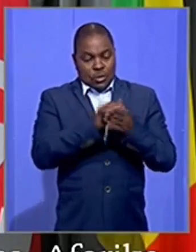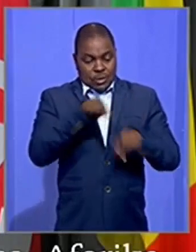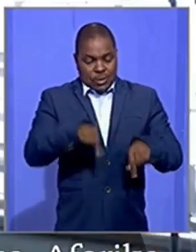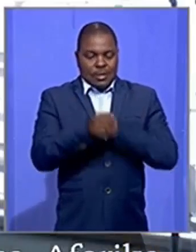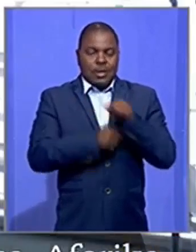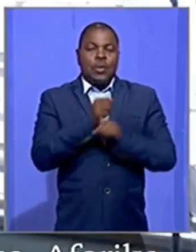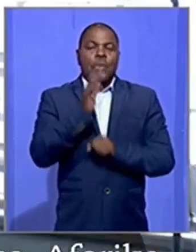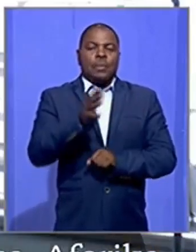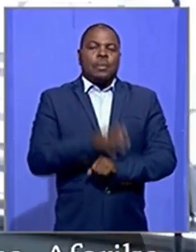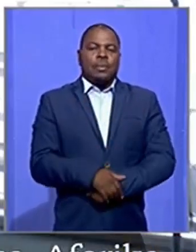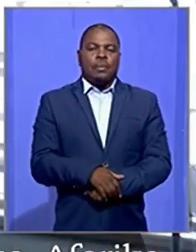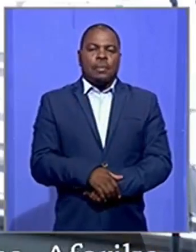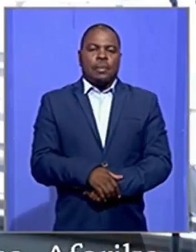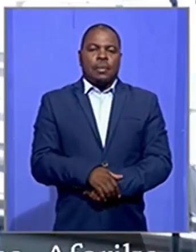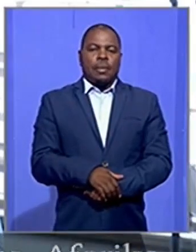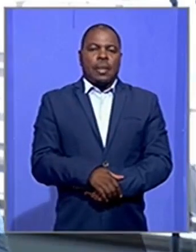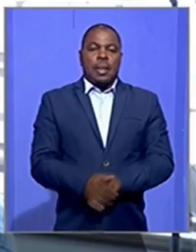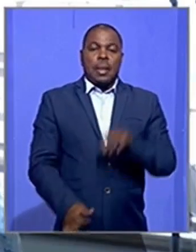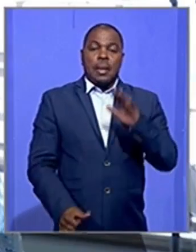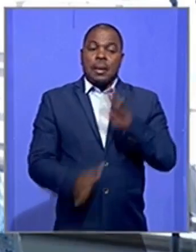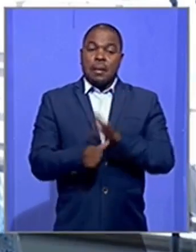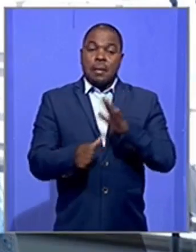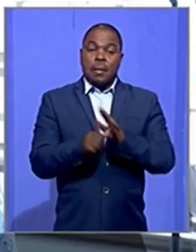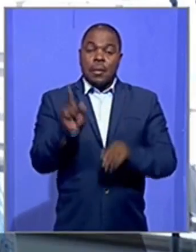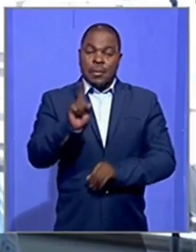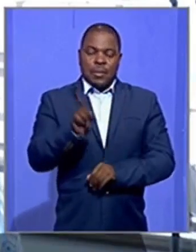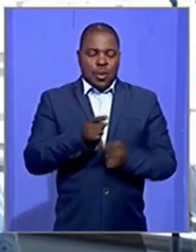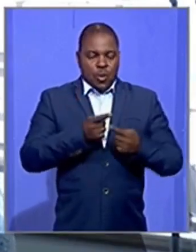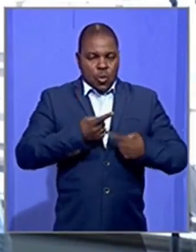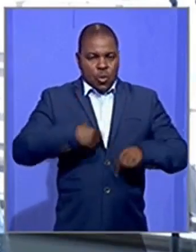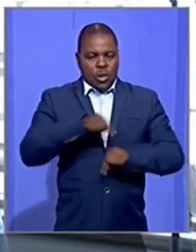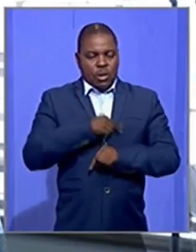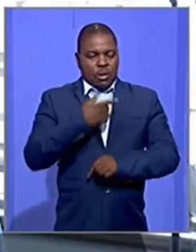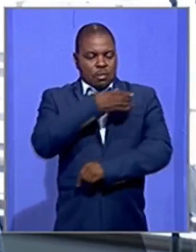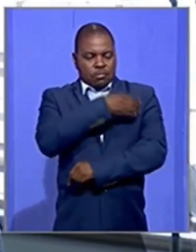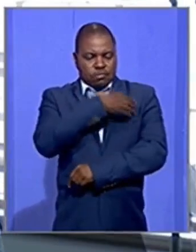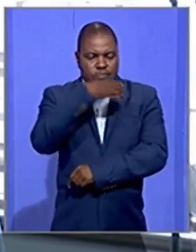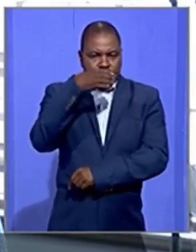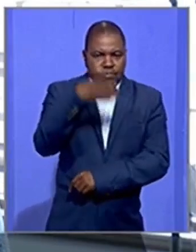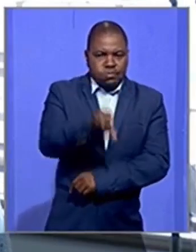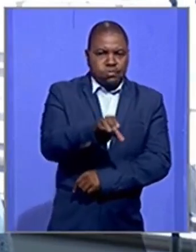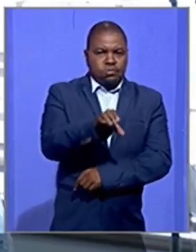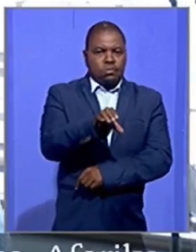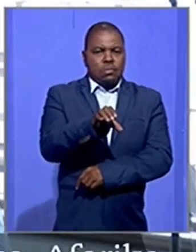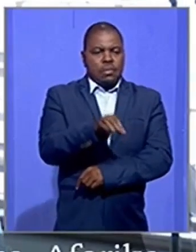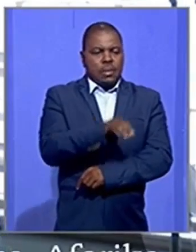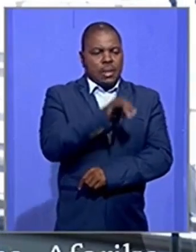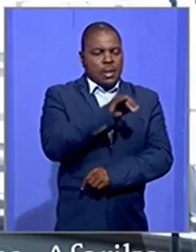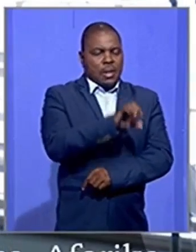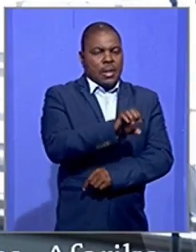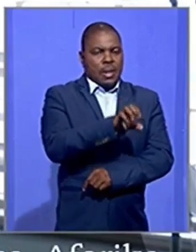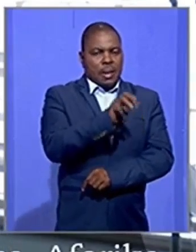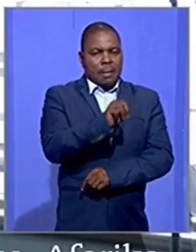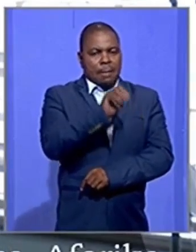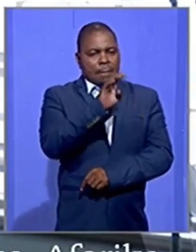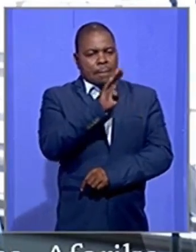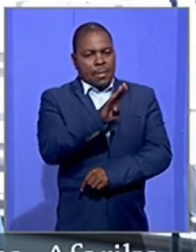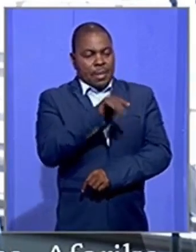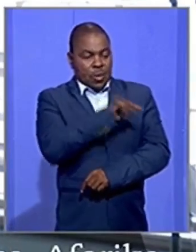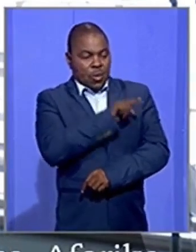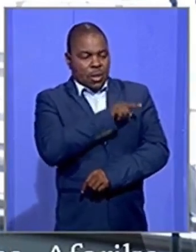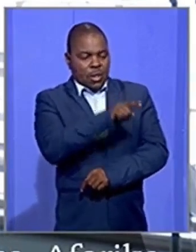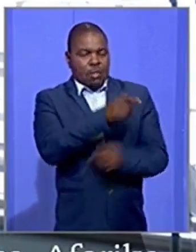ono. It's important that we capacitate and empower our EMBs as they manage this